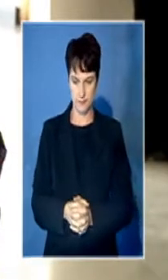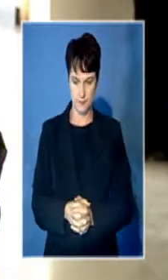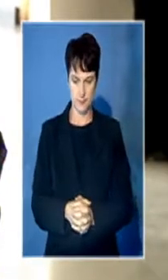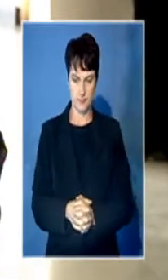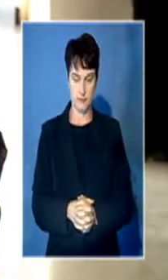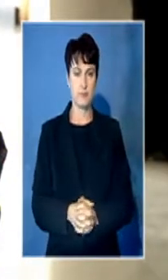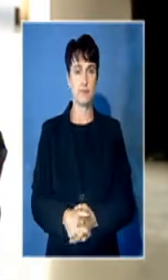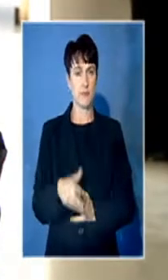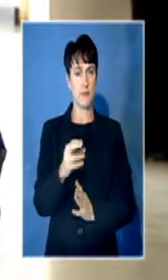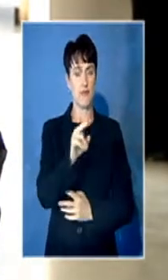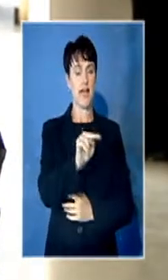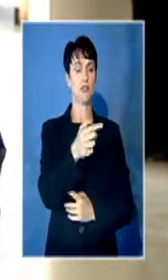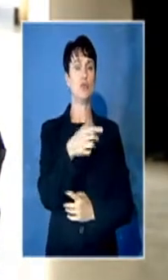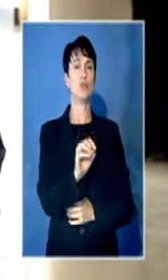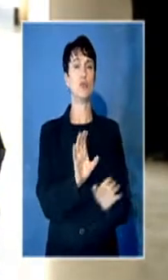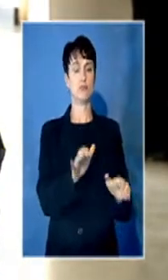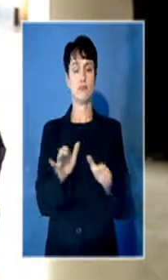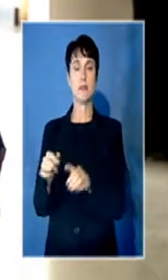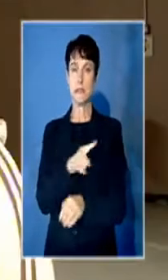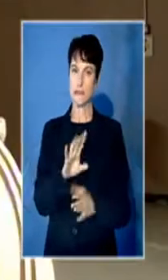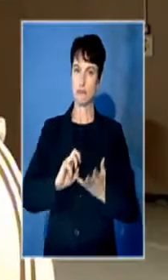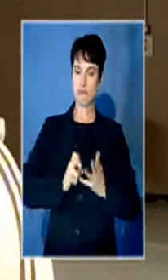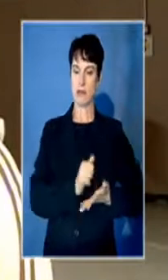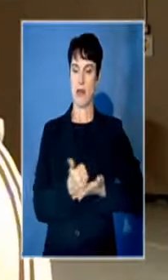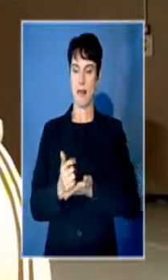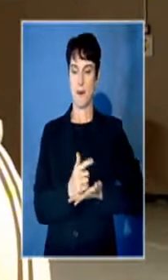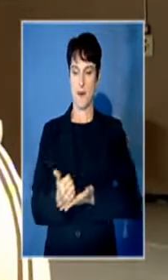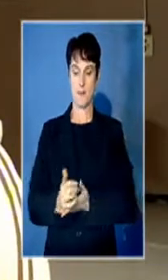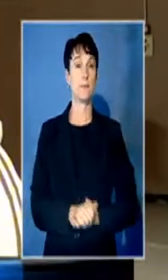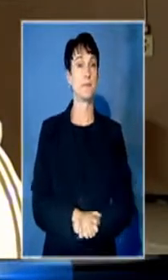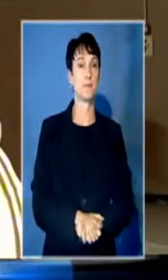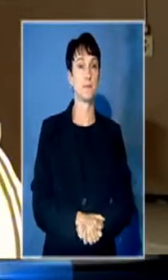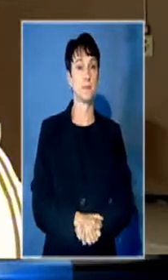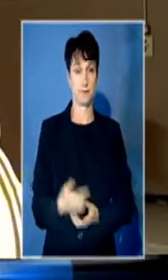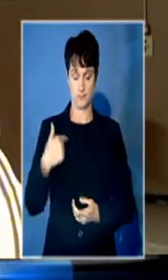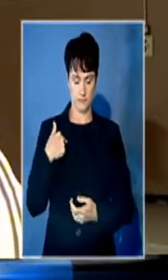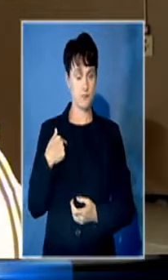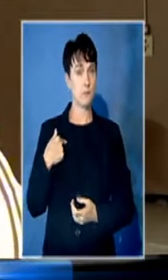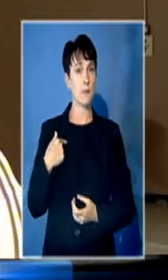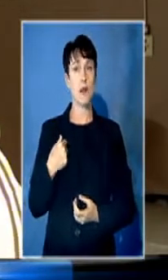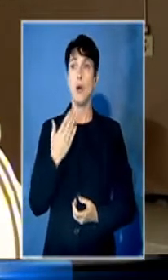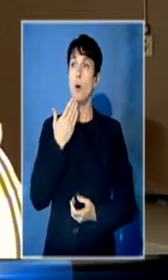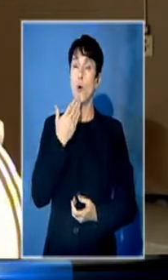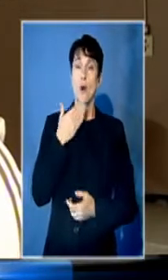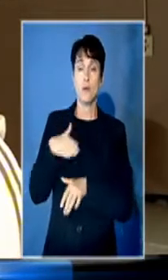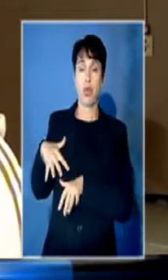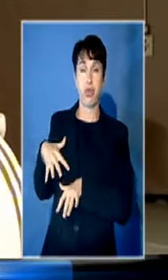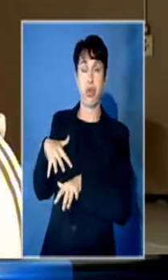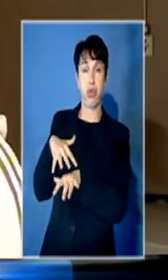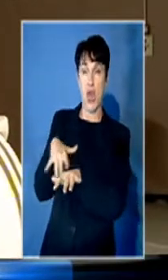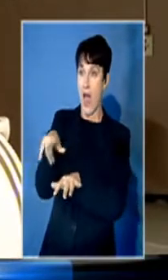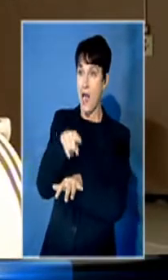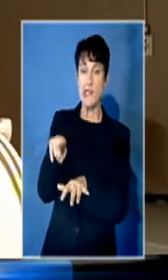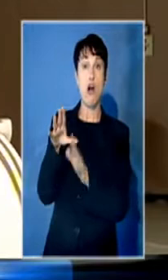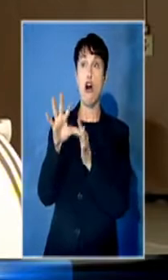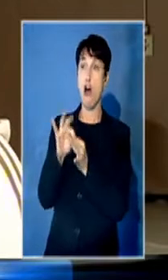Local NGOs are also lending a hand. We're actually now busy assisting the flood victims of Sand Vlei.